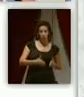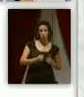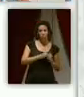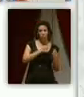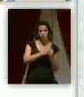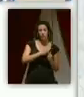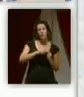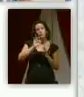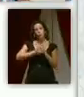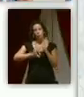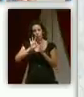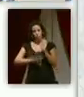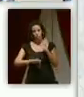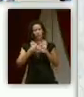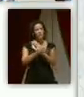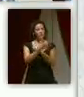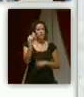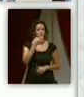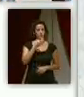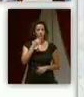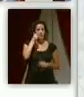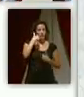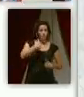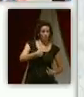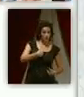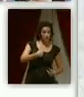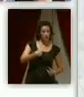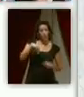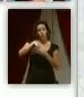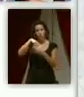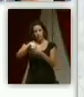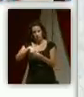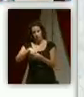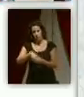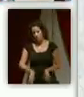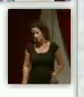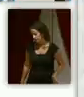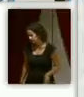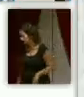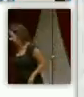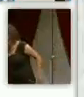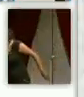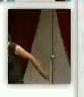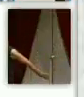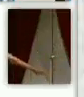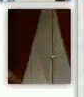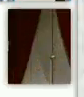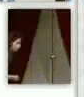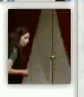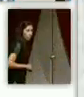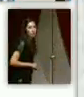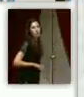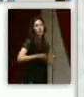the hardware and the software. So the physical part and the virtual part. In